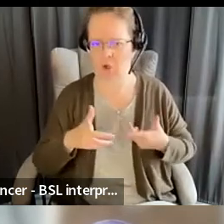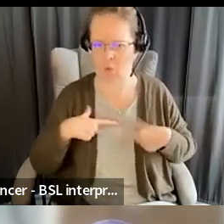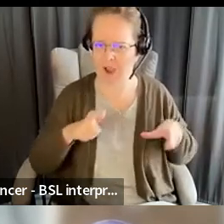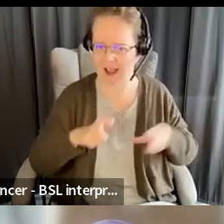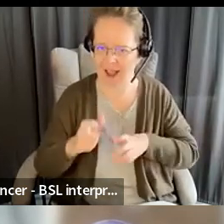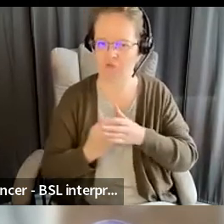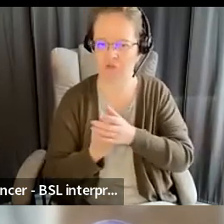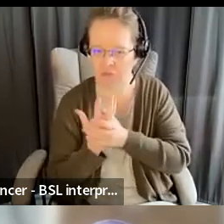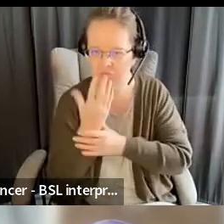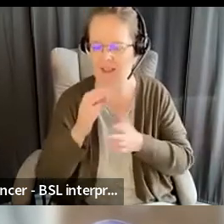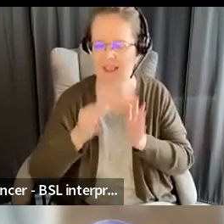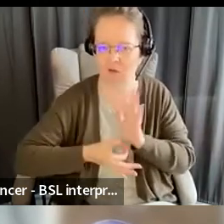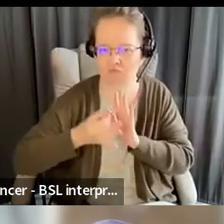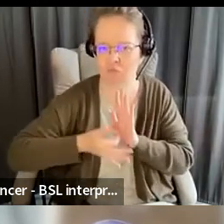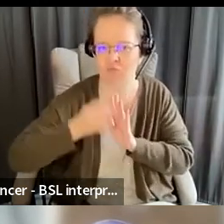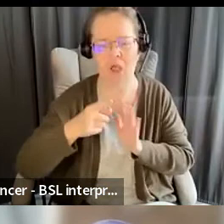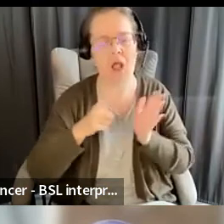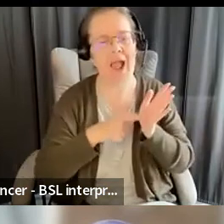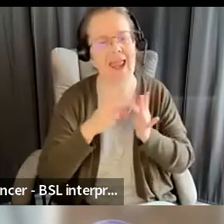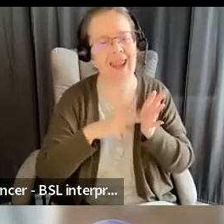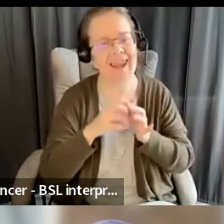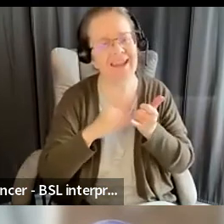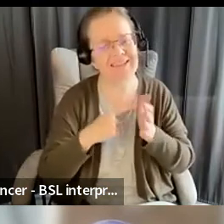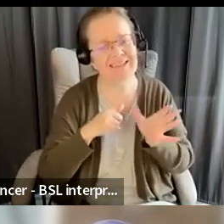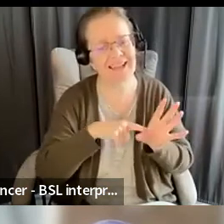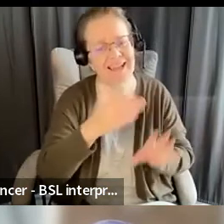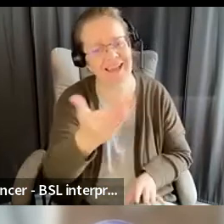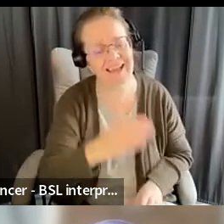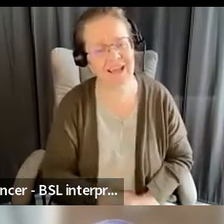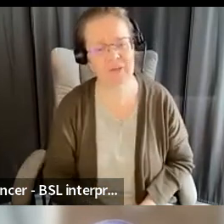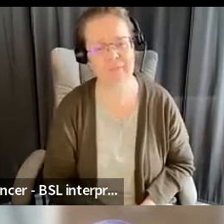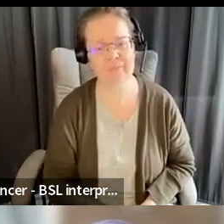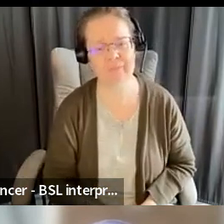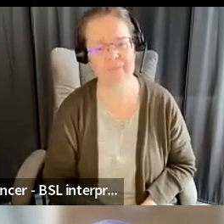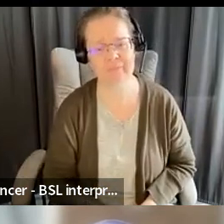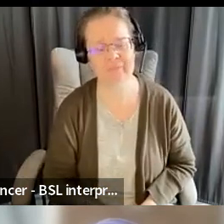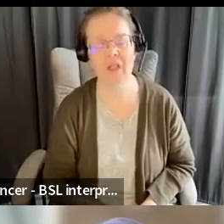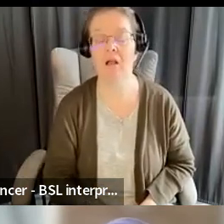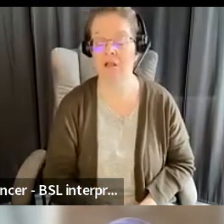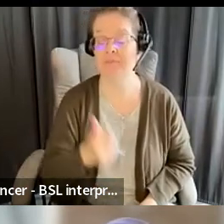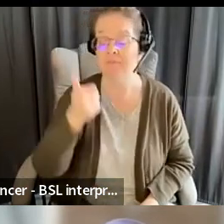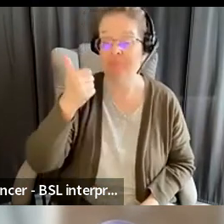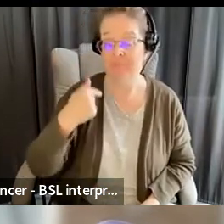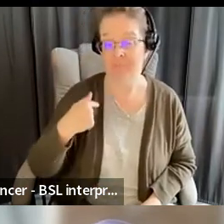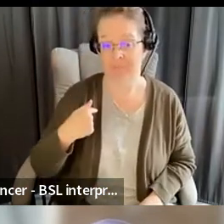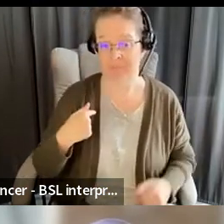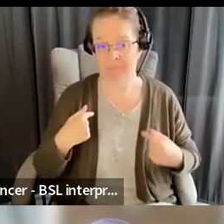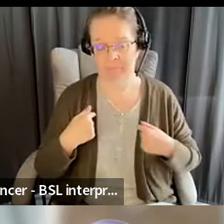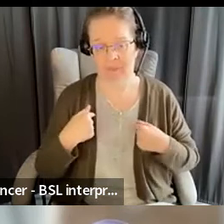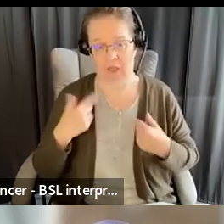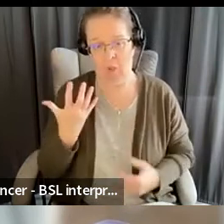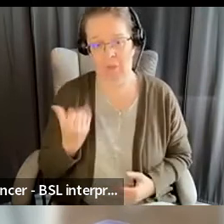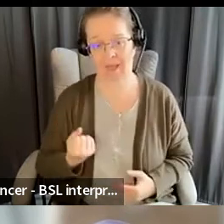continuously improve. And maybe Lindsay, you can touch on this. Sure, yeah. So I think I touched on it earlier. We